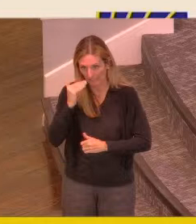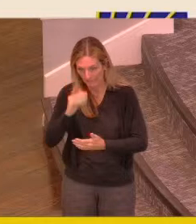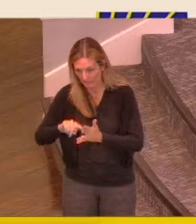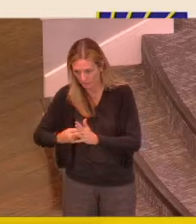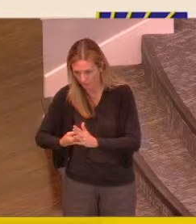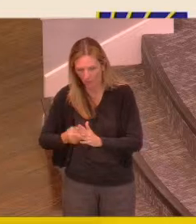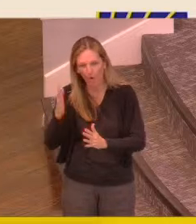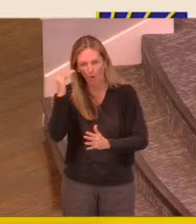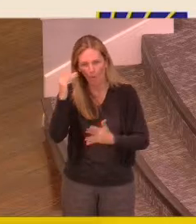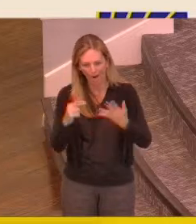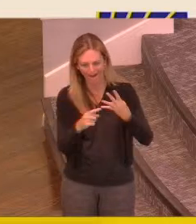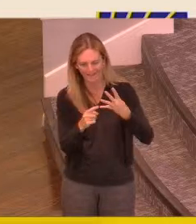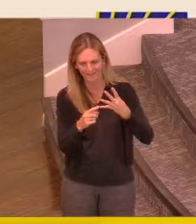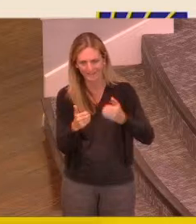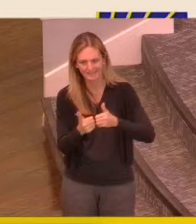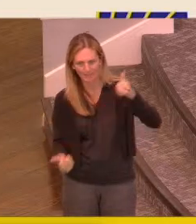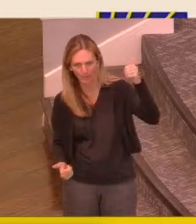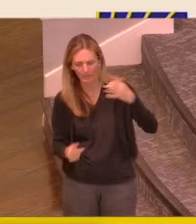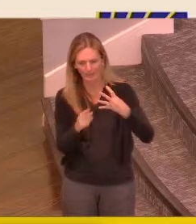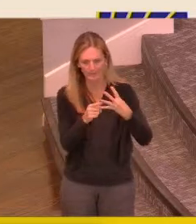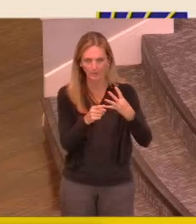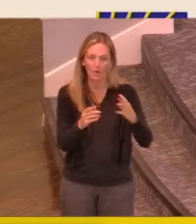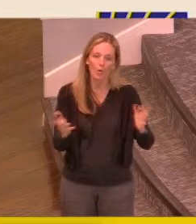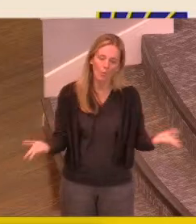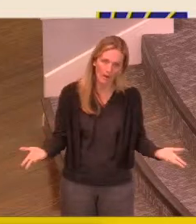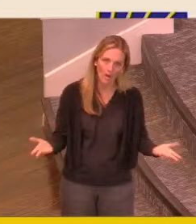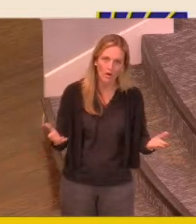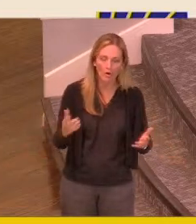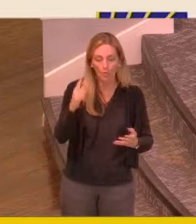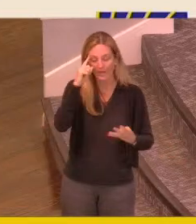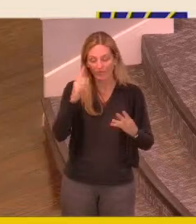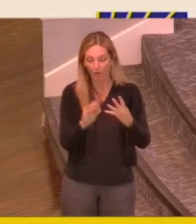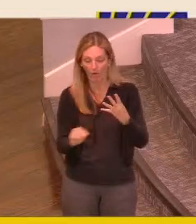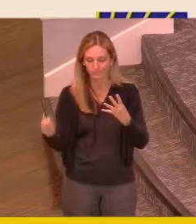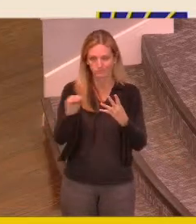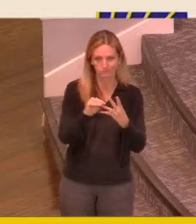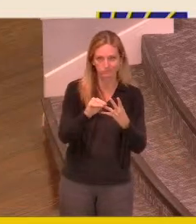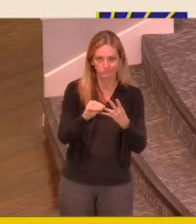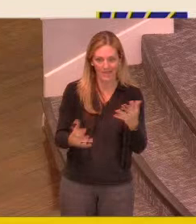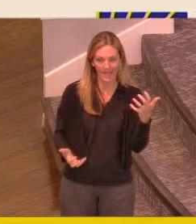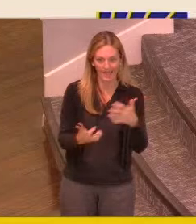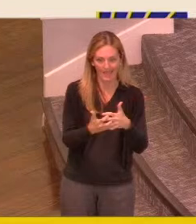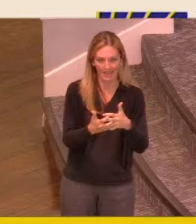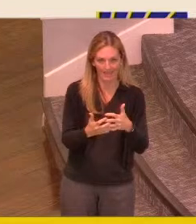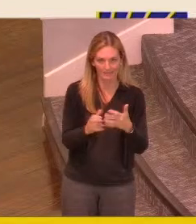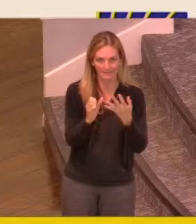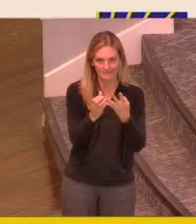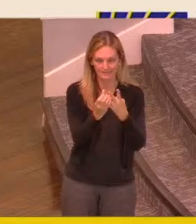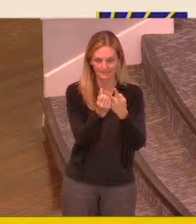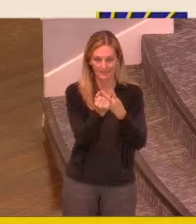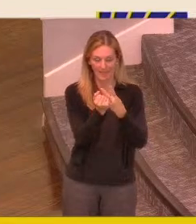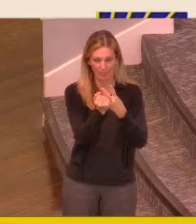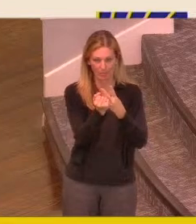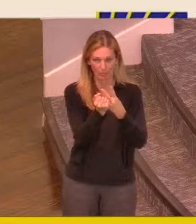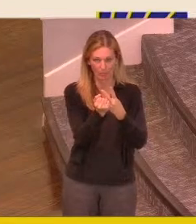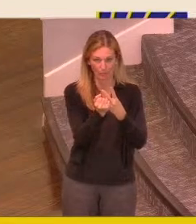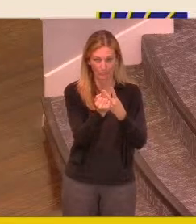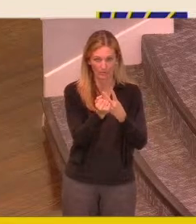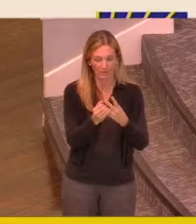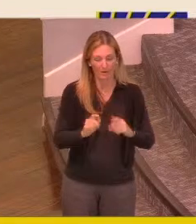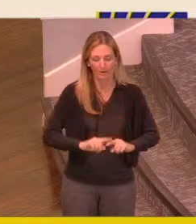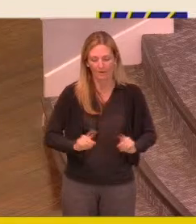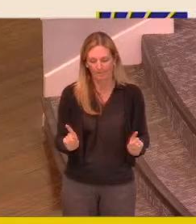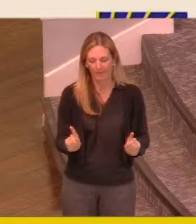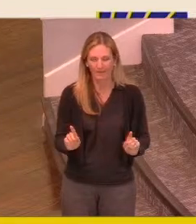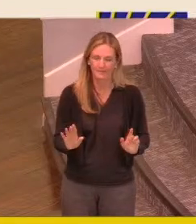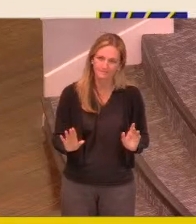a separate salary schedule. We actually looked at integrating them into the salary schedule, but in